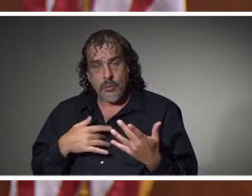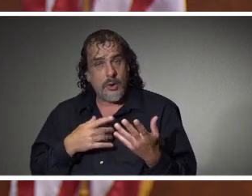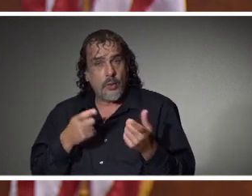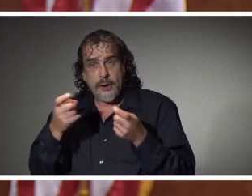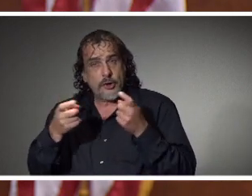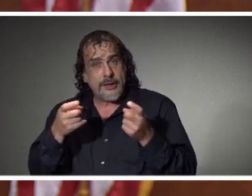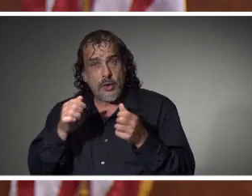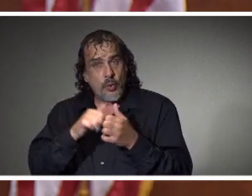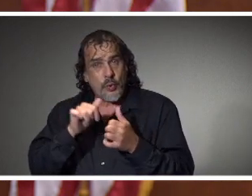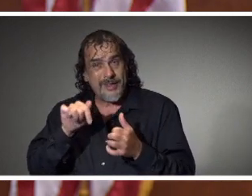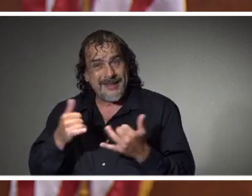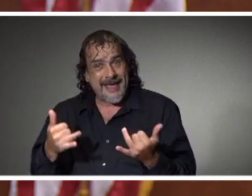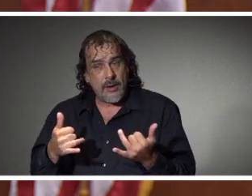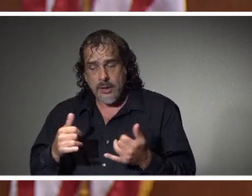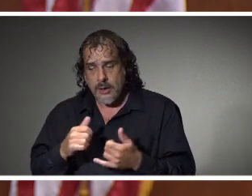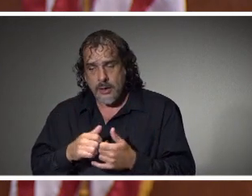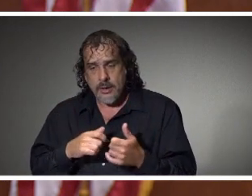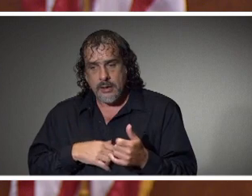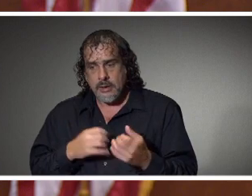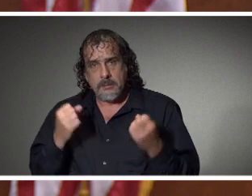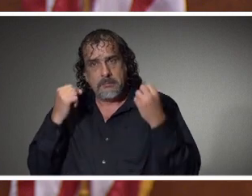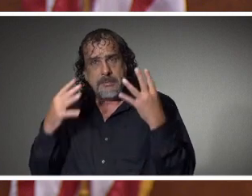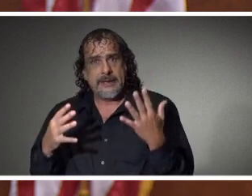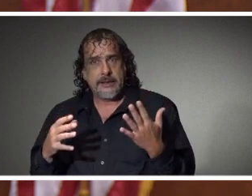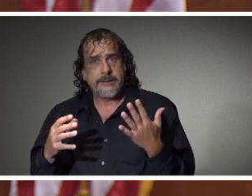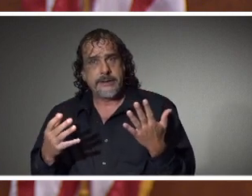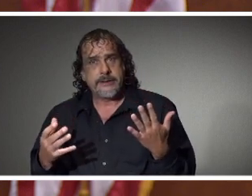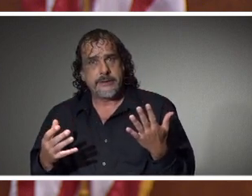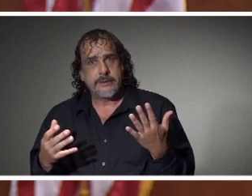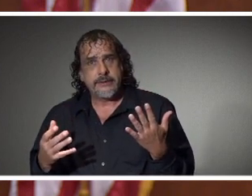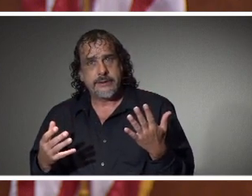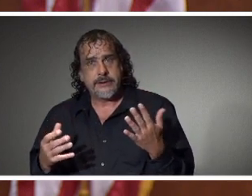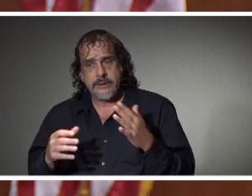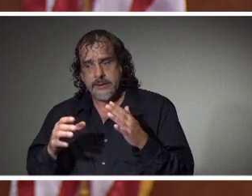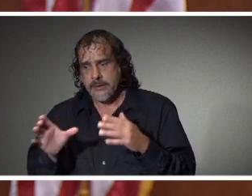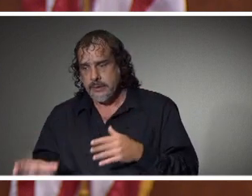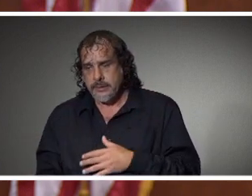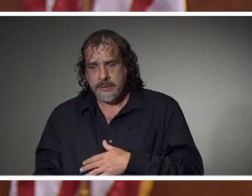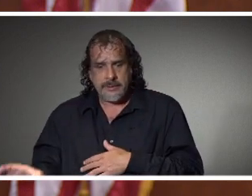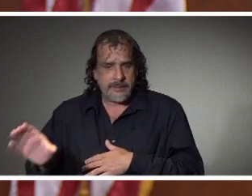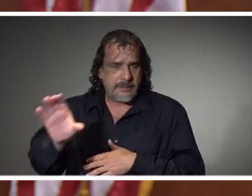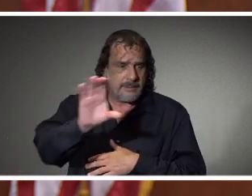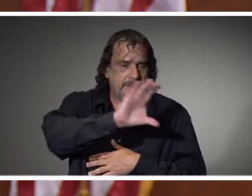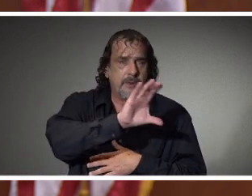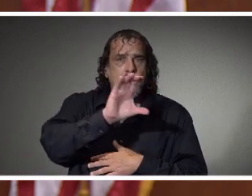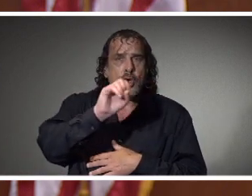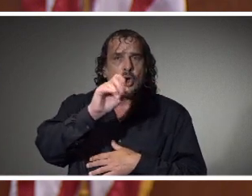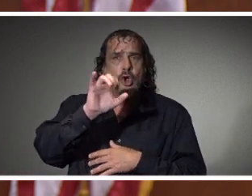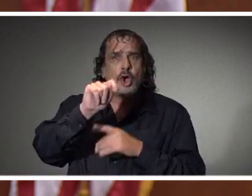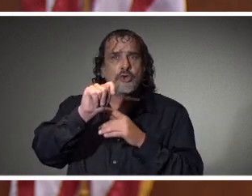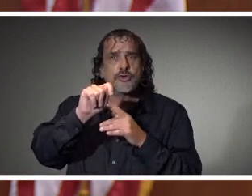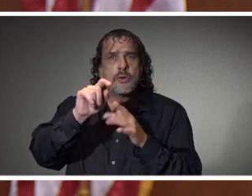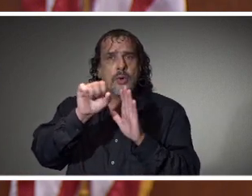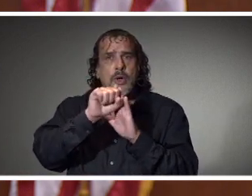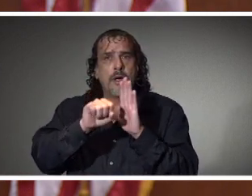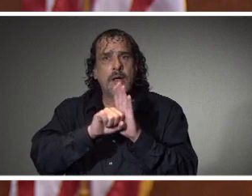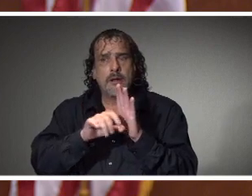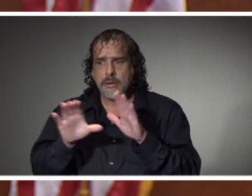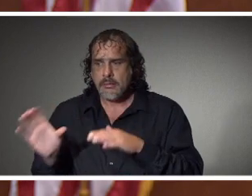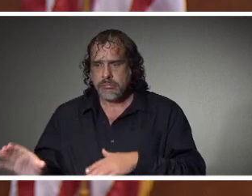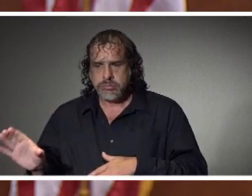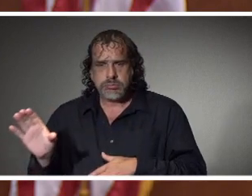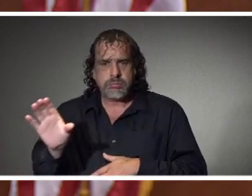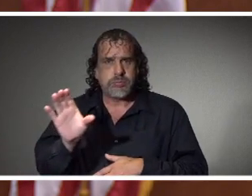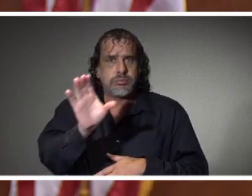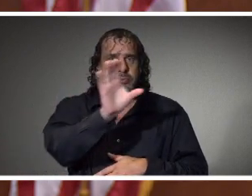being dealt with throughout the coastal areas in America. And